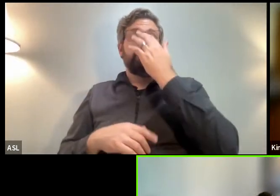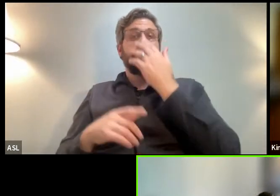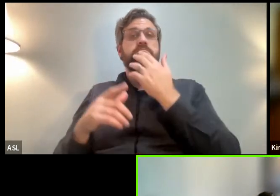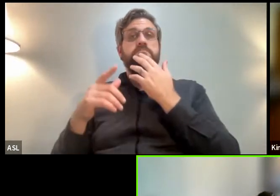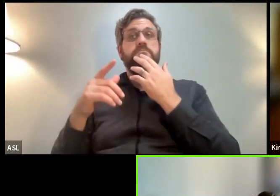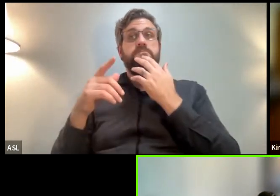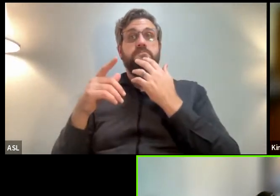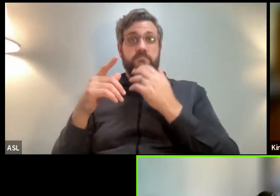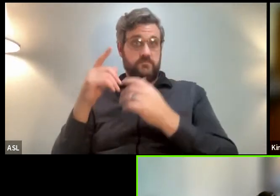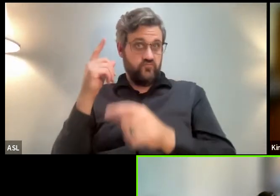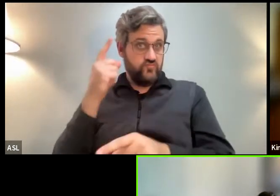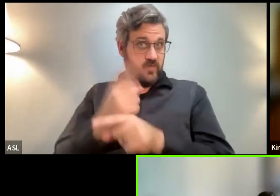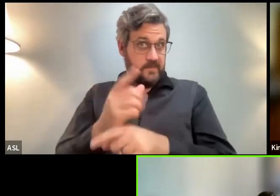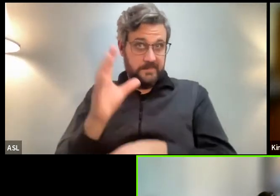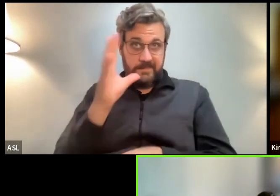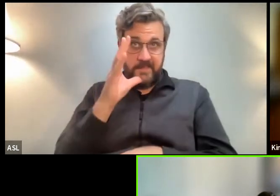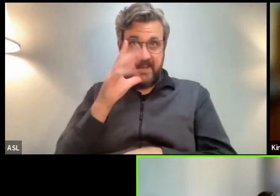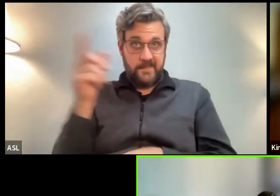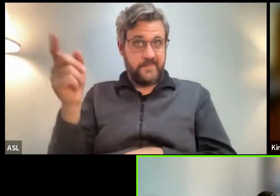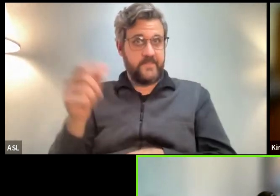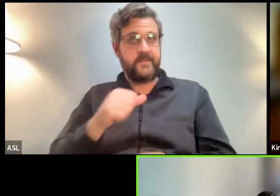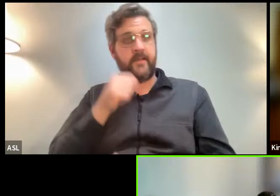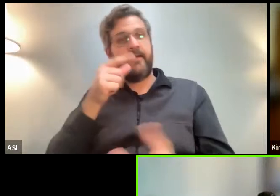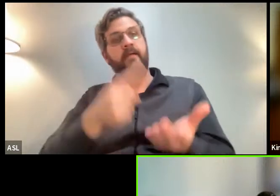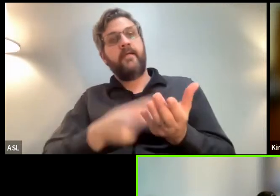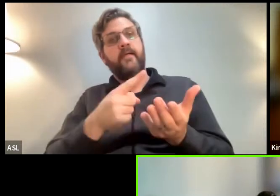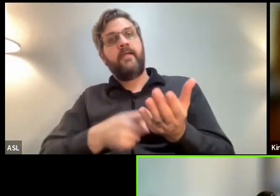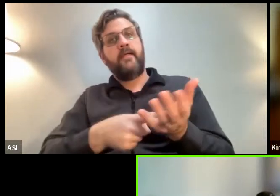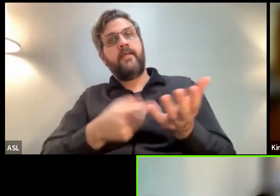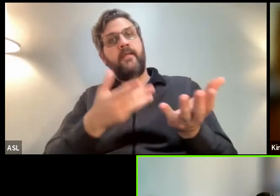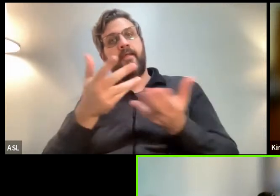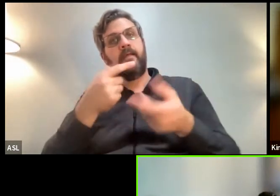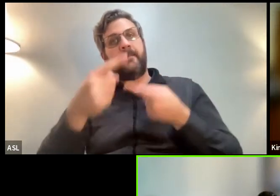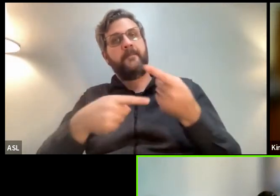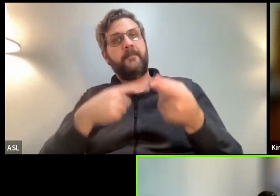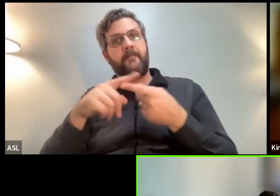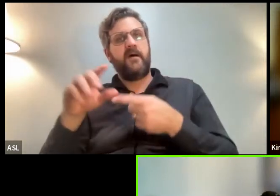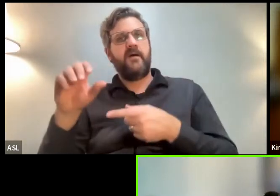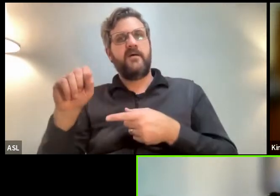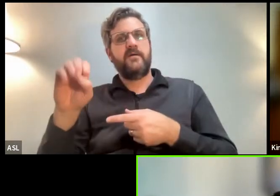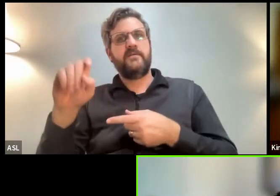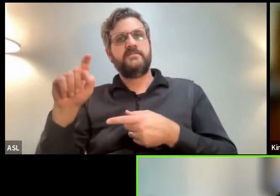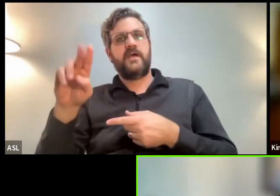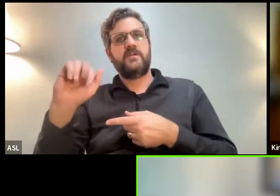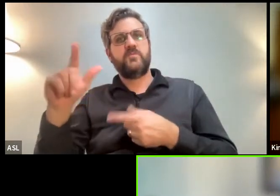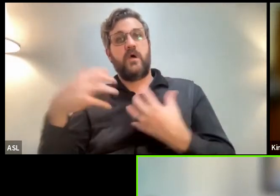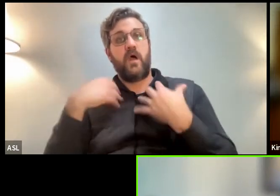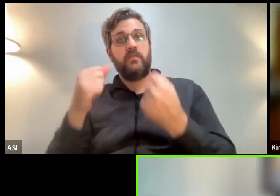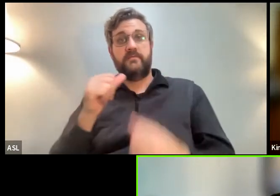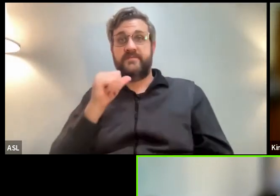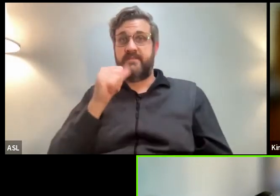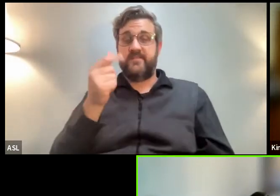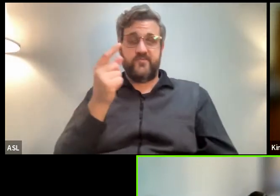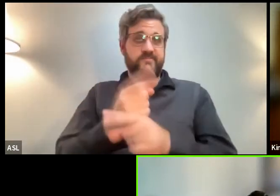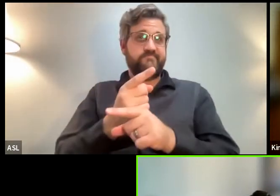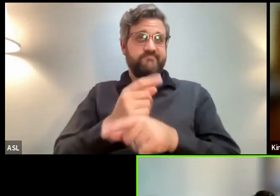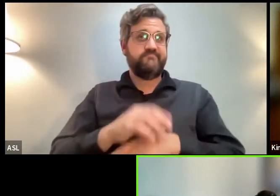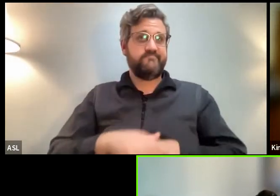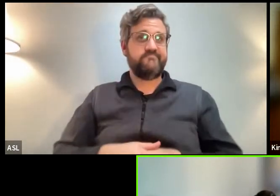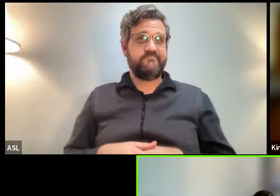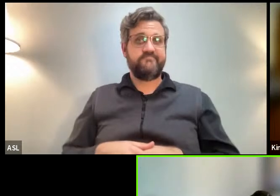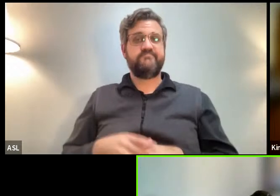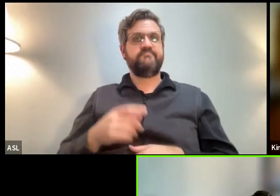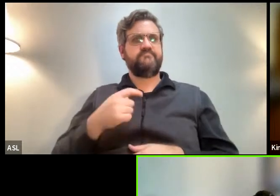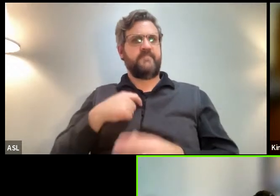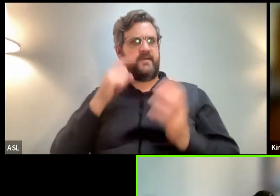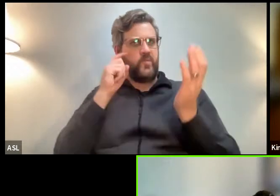it's correct. Mom is not really talking with her about sexual health at this time. And I